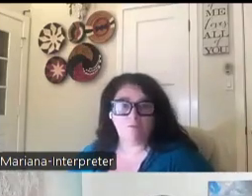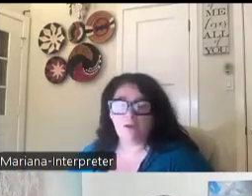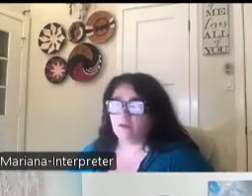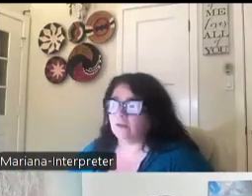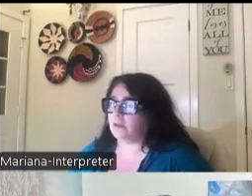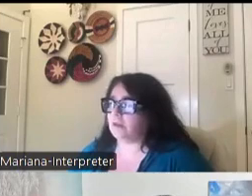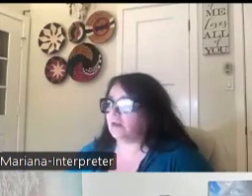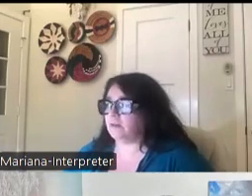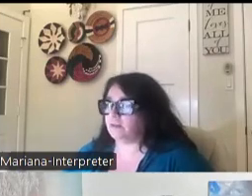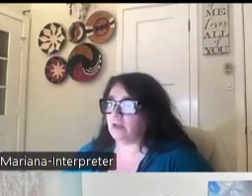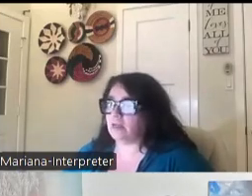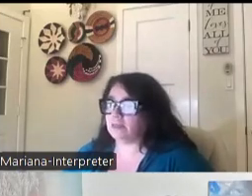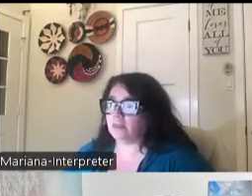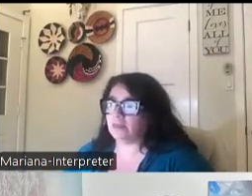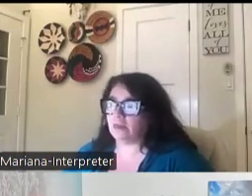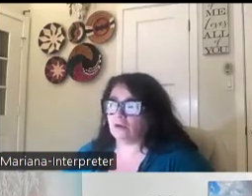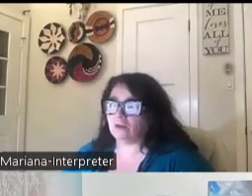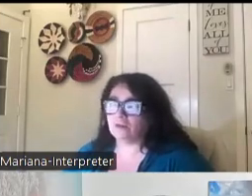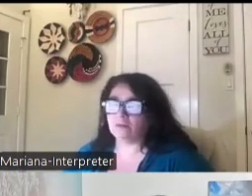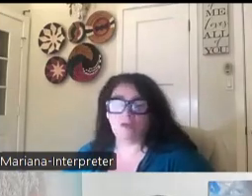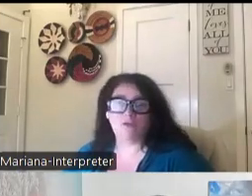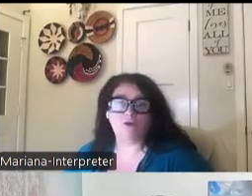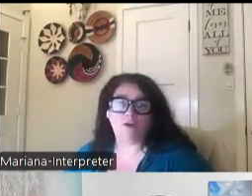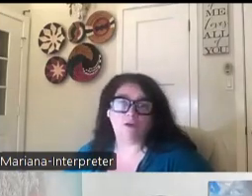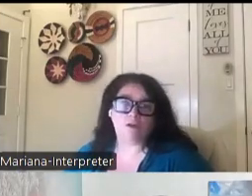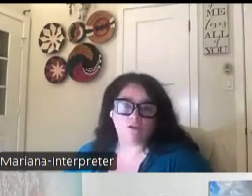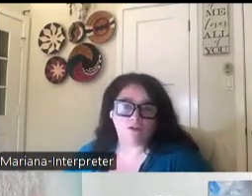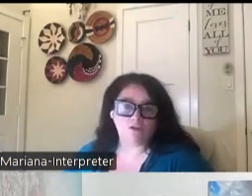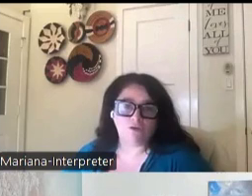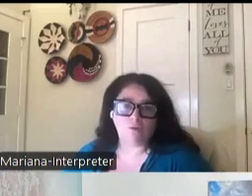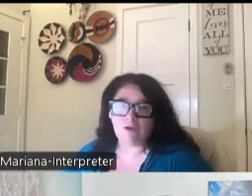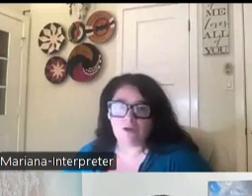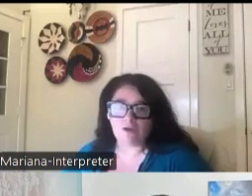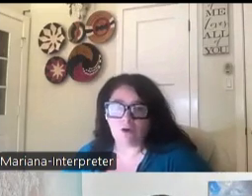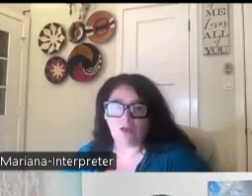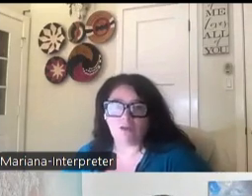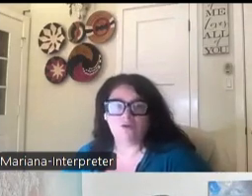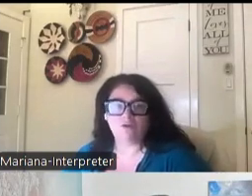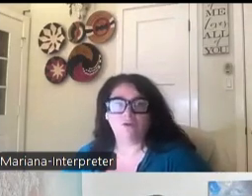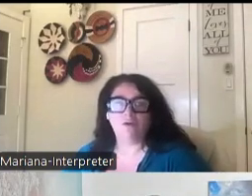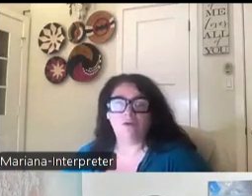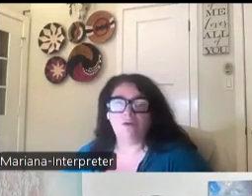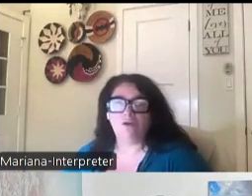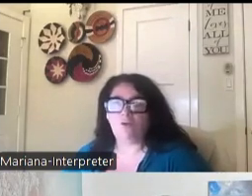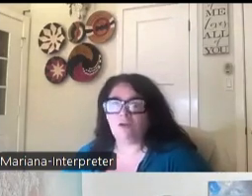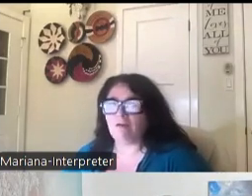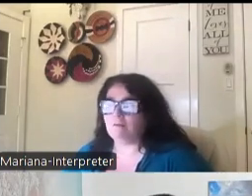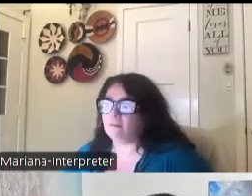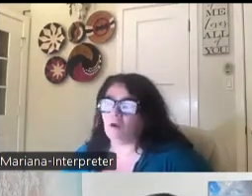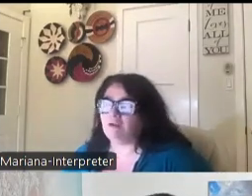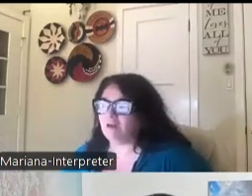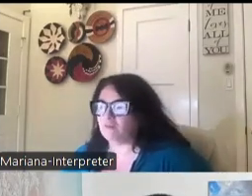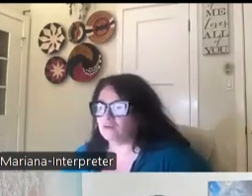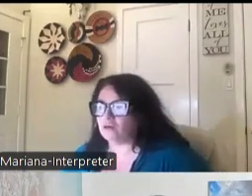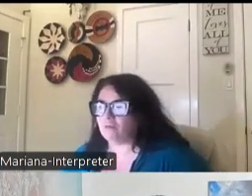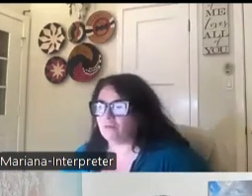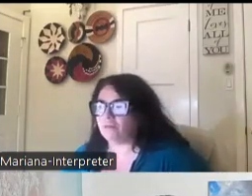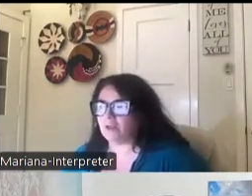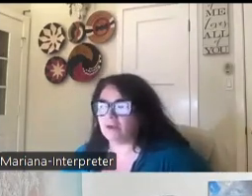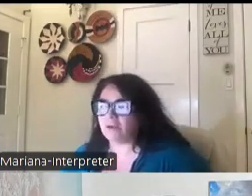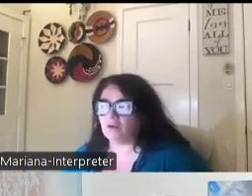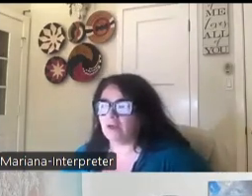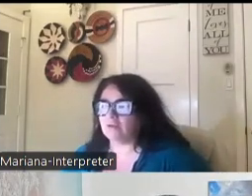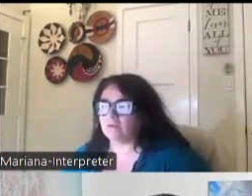decade, both in Sonoma County and elsewhere. I didn't talk about it so much in this presentation because there's not a great deal of snowpack